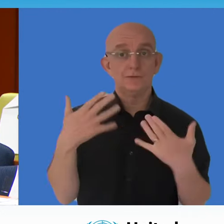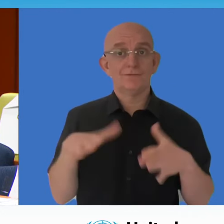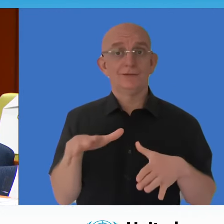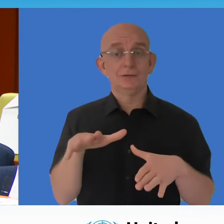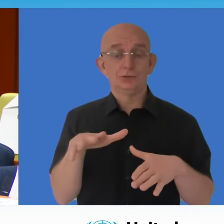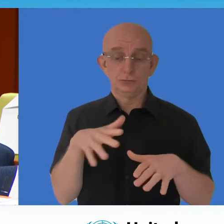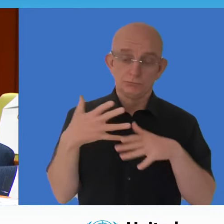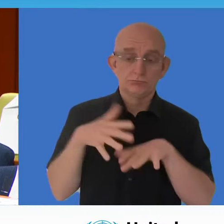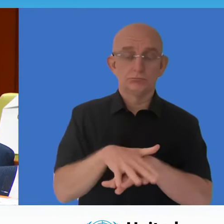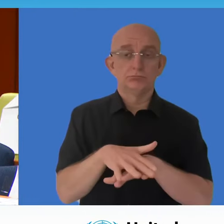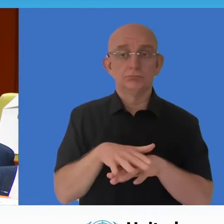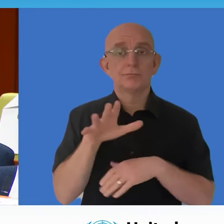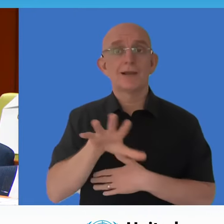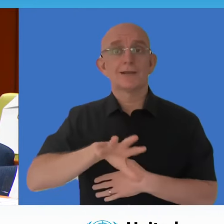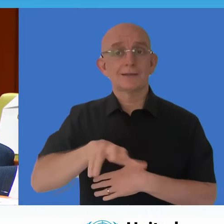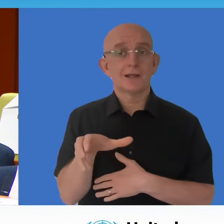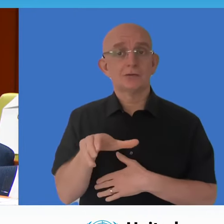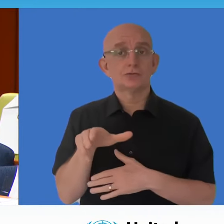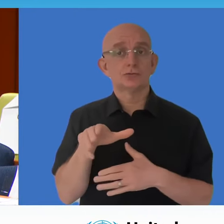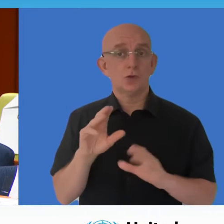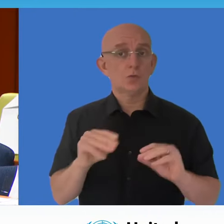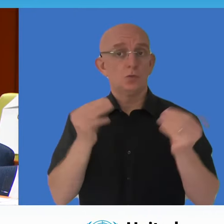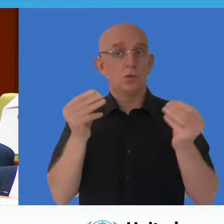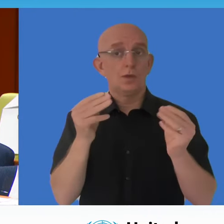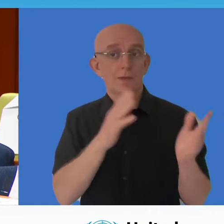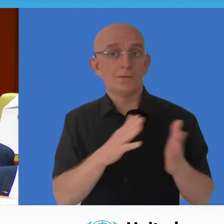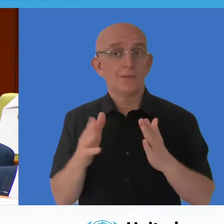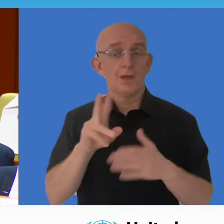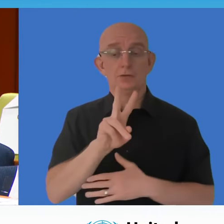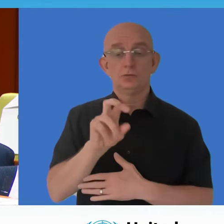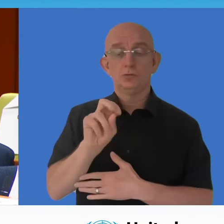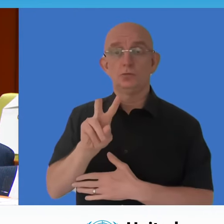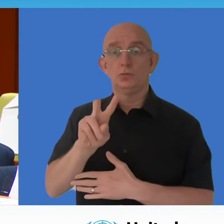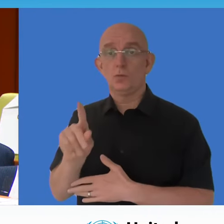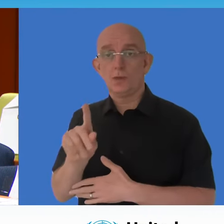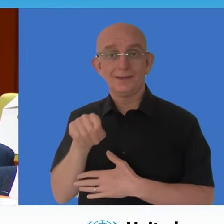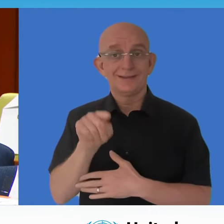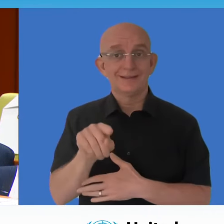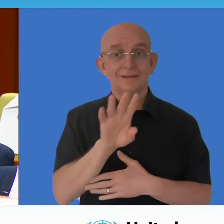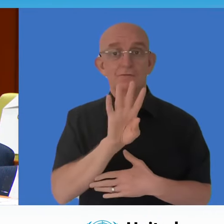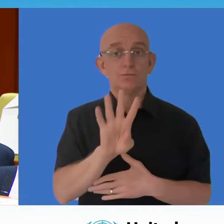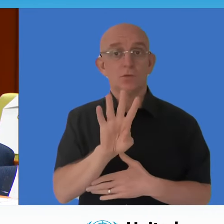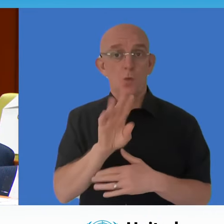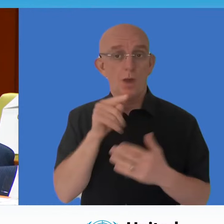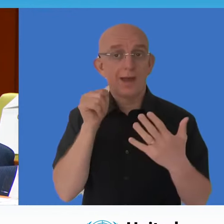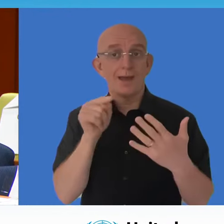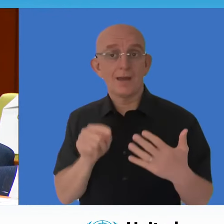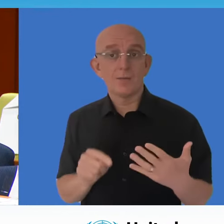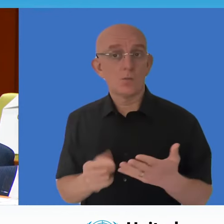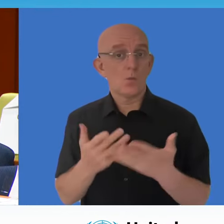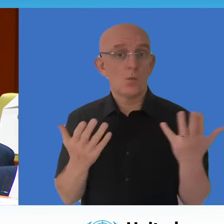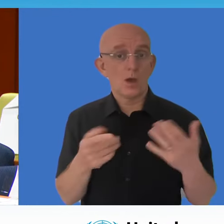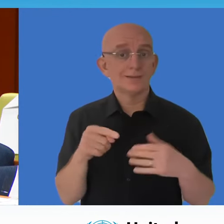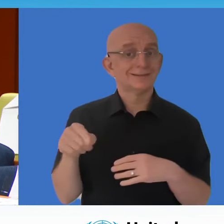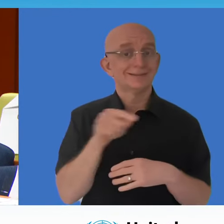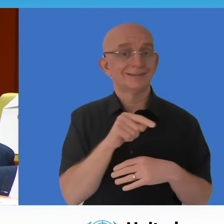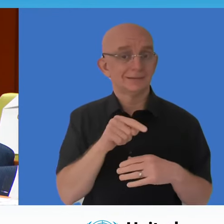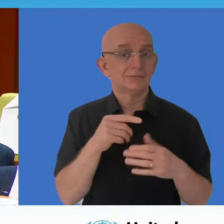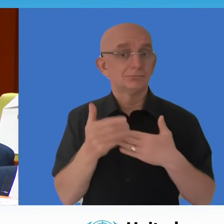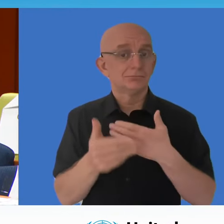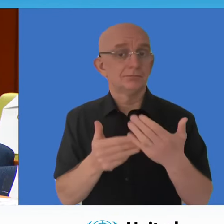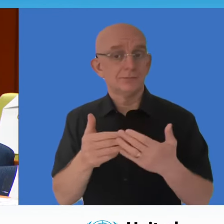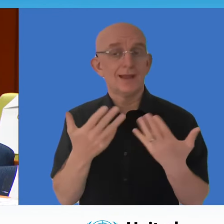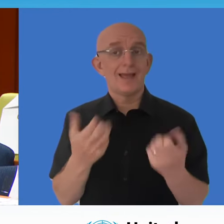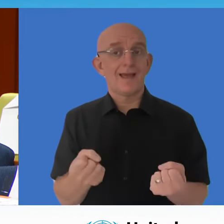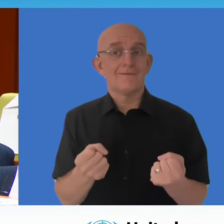2021-2024, which aims to provide young people with tools to improve their development. Our program, Young People Building the Future, offers